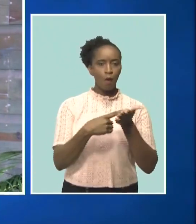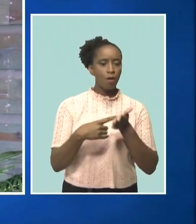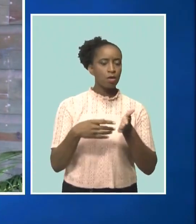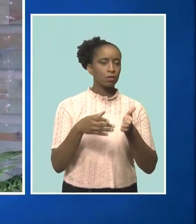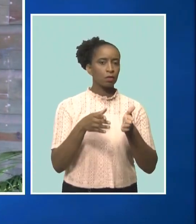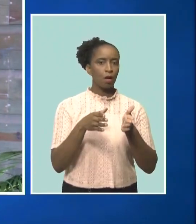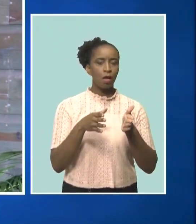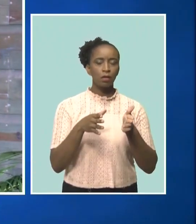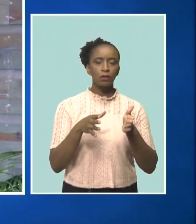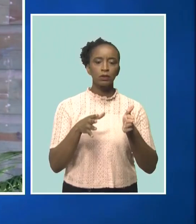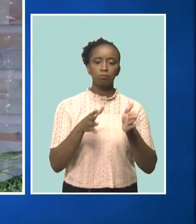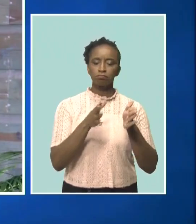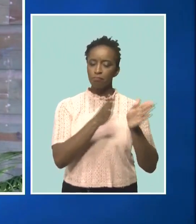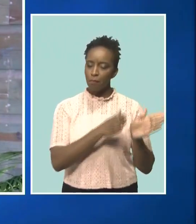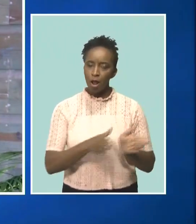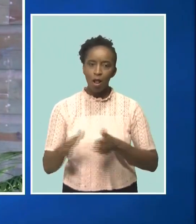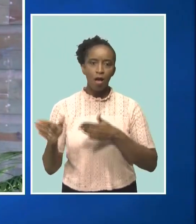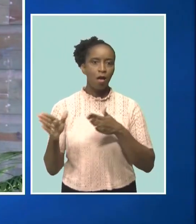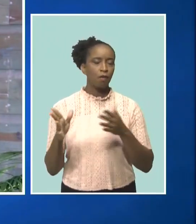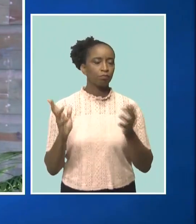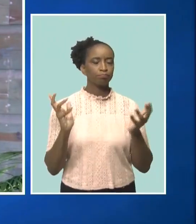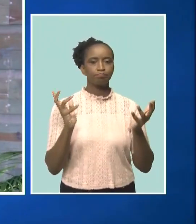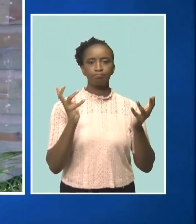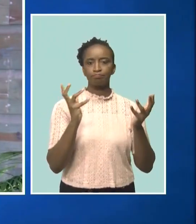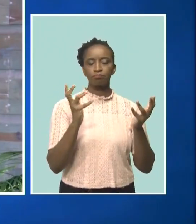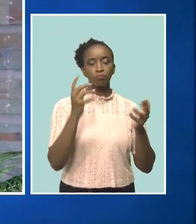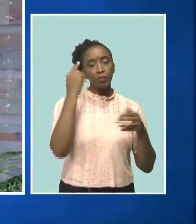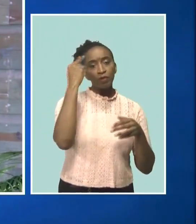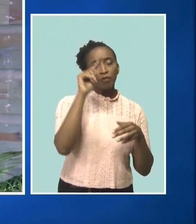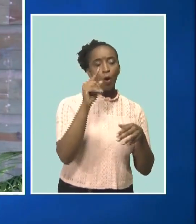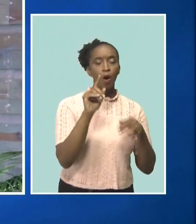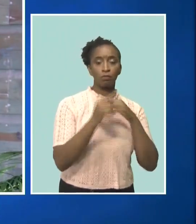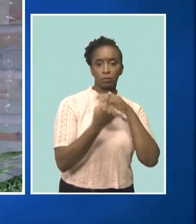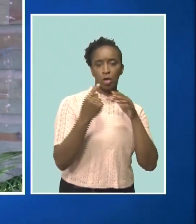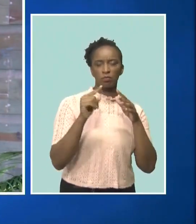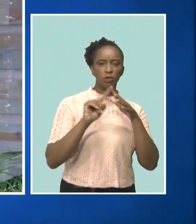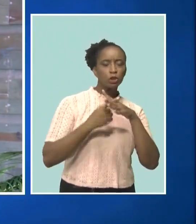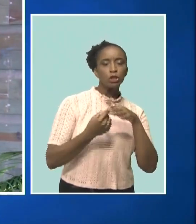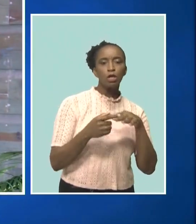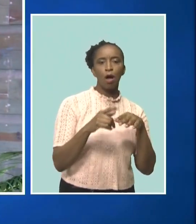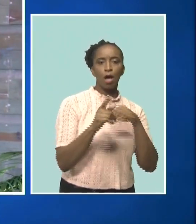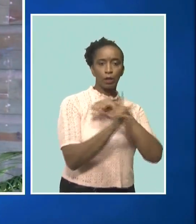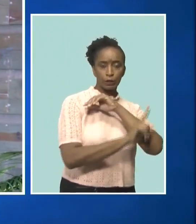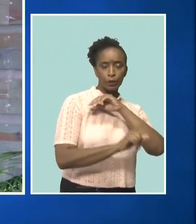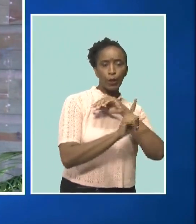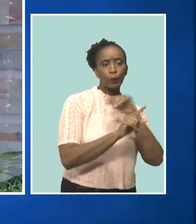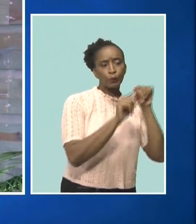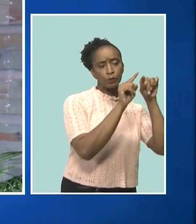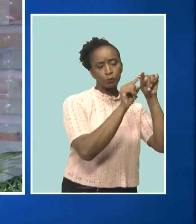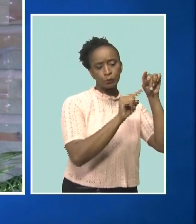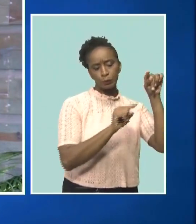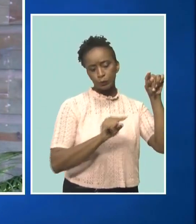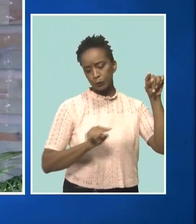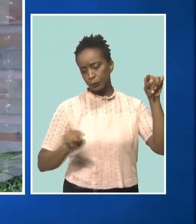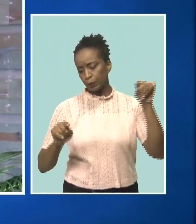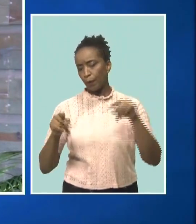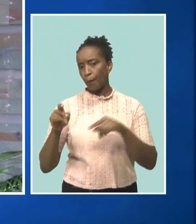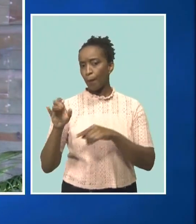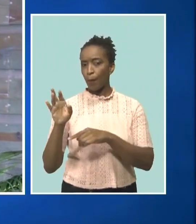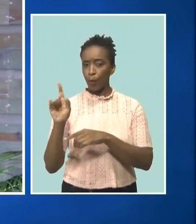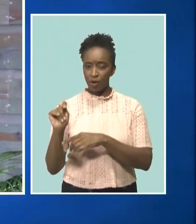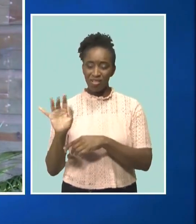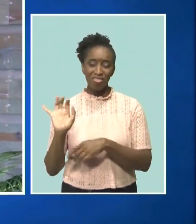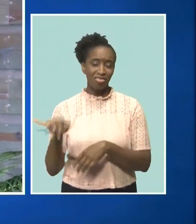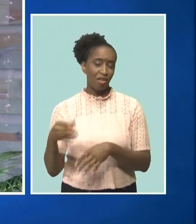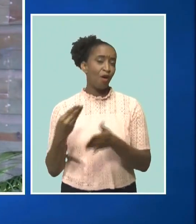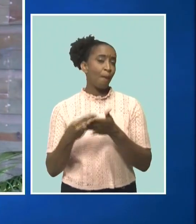Lucie to the port. The reality is that that plan is going to cost significant sums of money. Addressing concerns about the lack